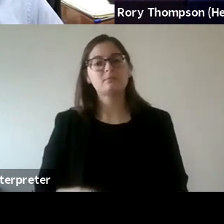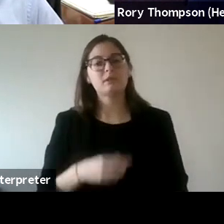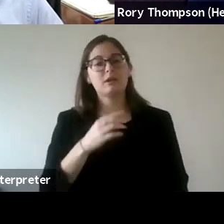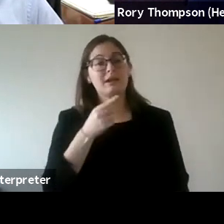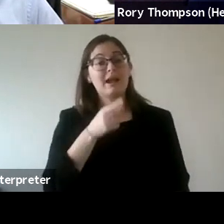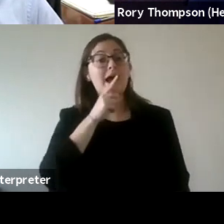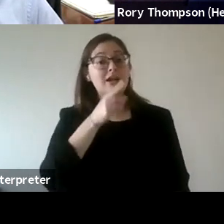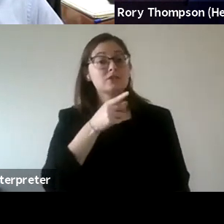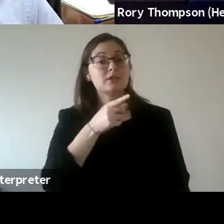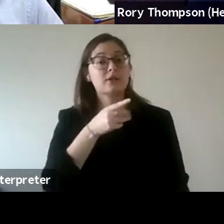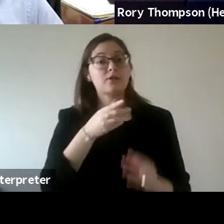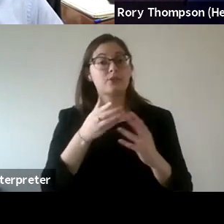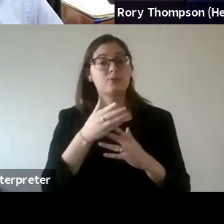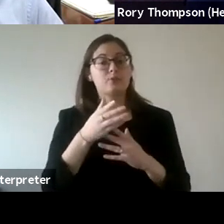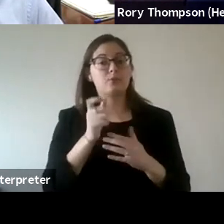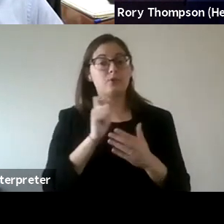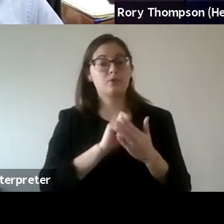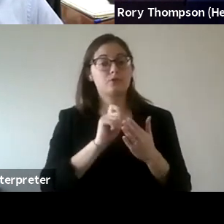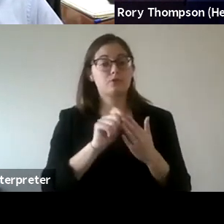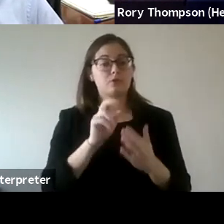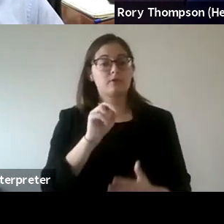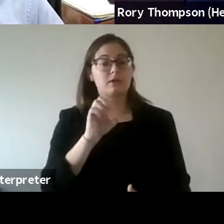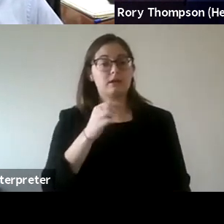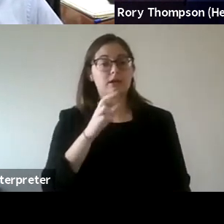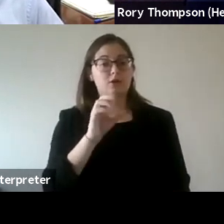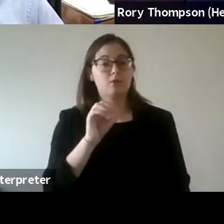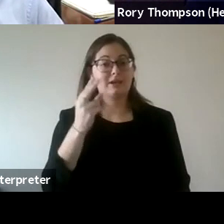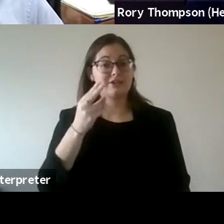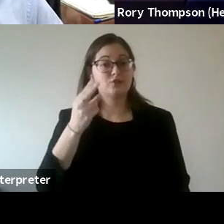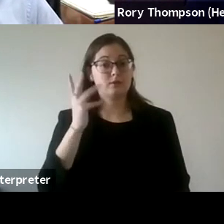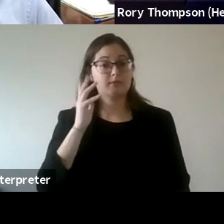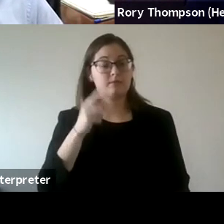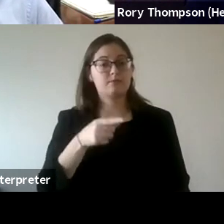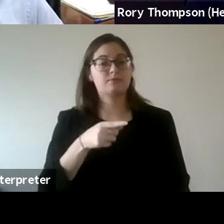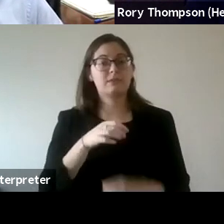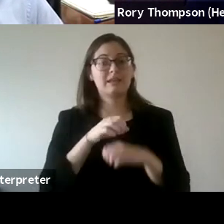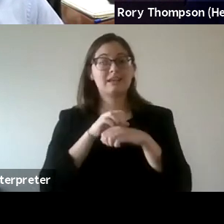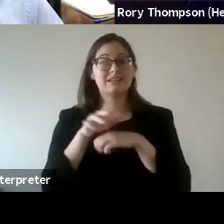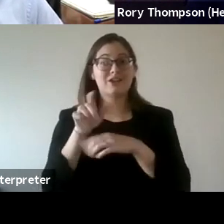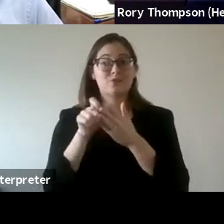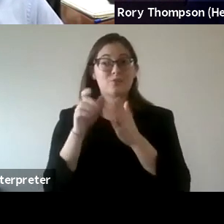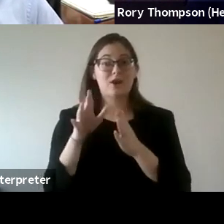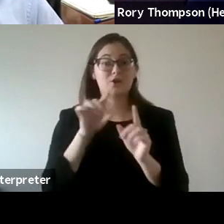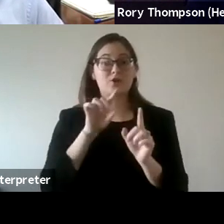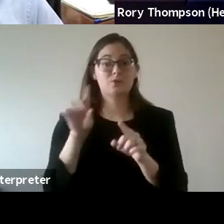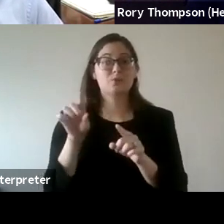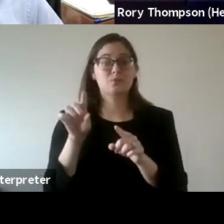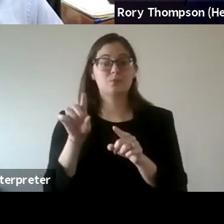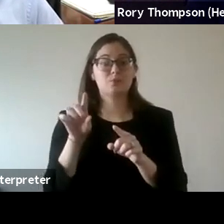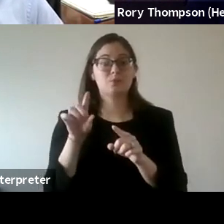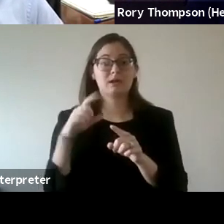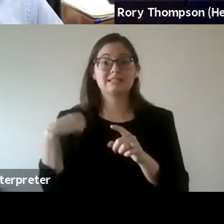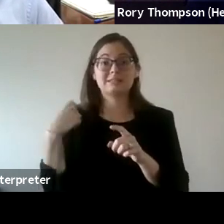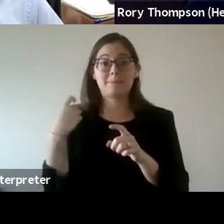the Journal of Negro History at the time, he sent a writer to Avilés, Spain, to